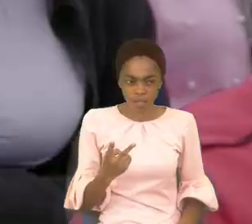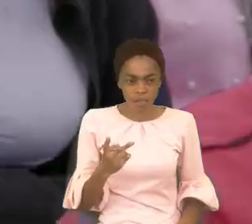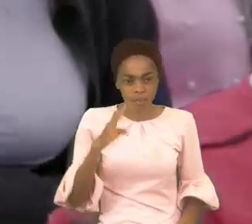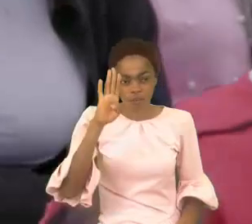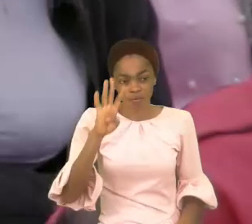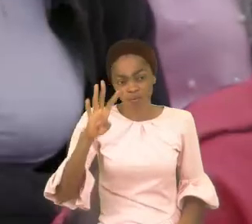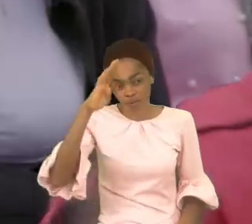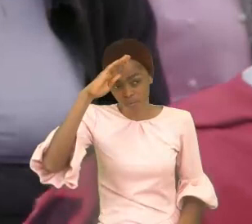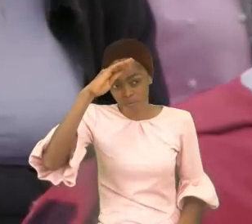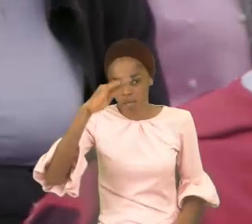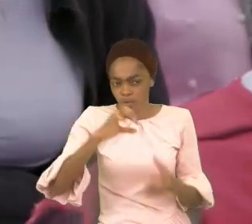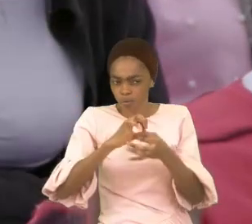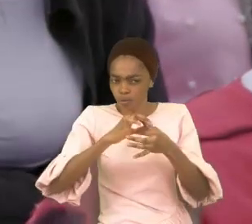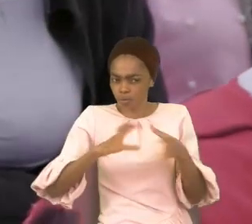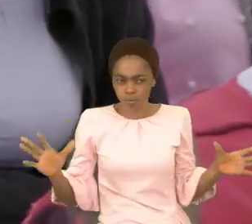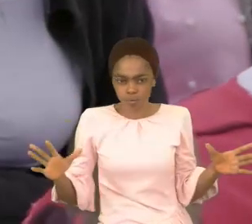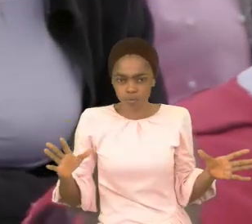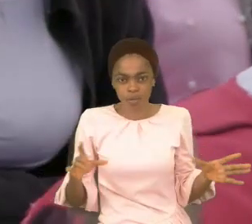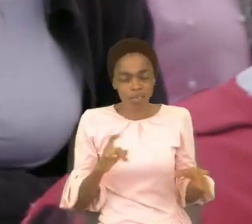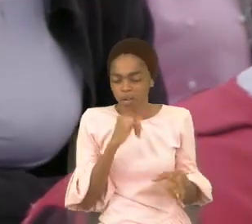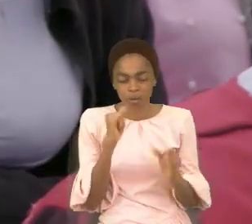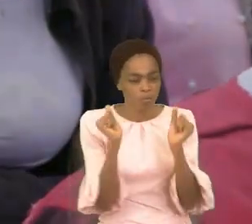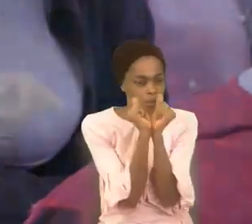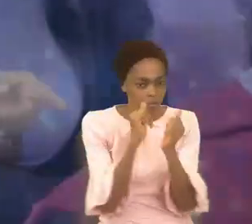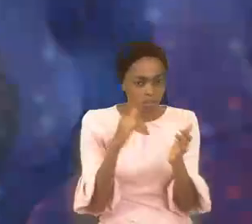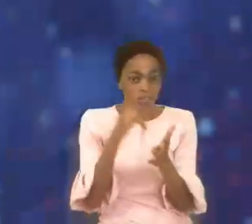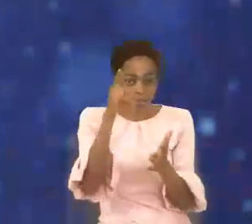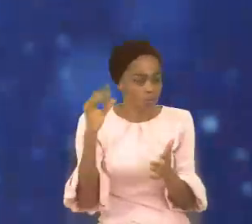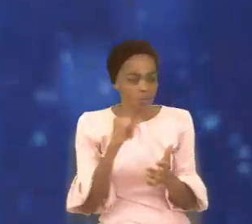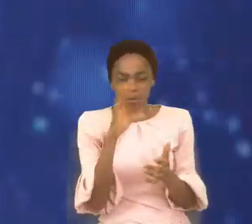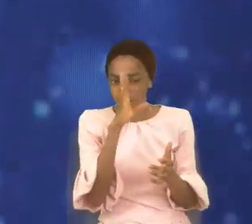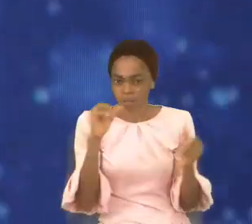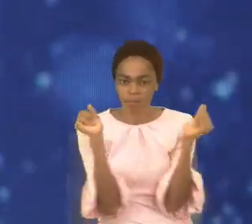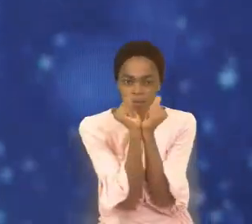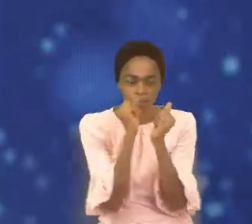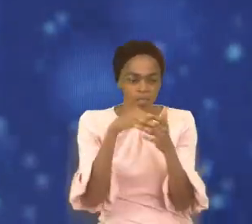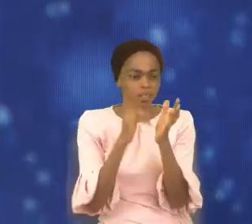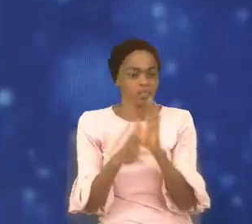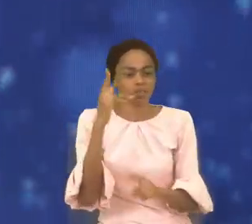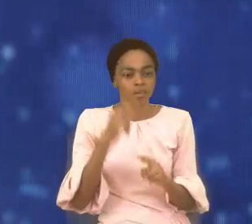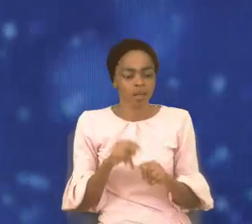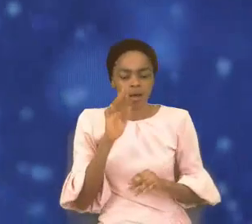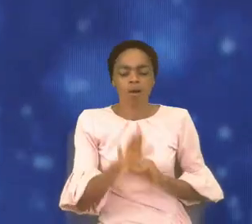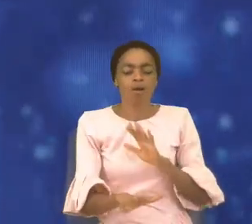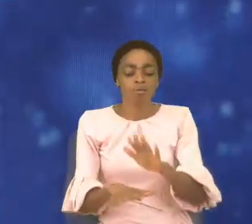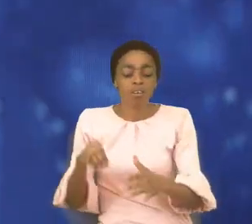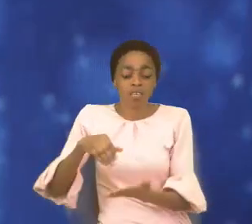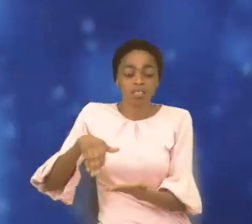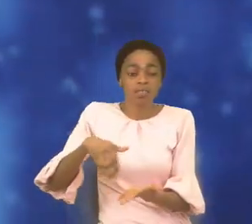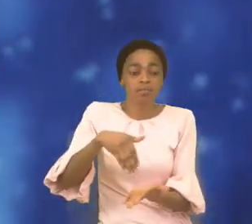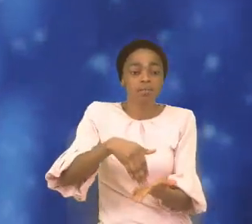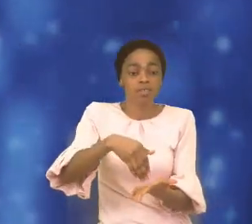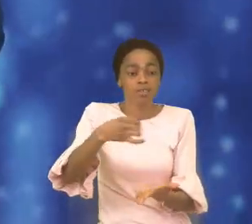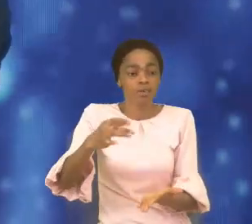anymore. Walking in the midst of the fire, and they have no hurt, and the